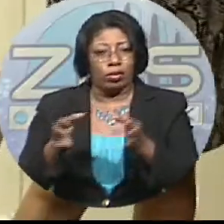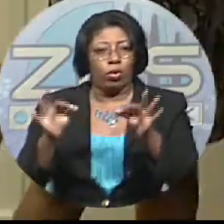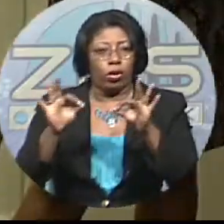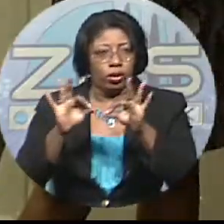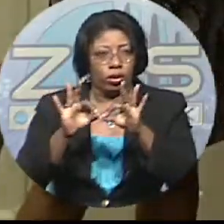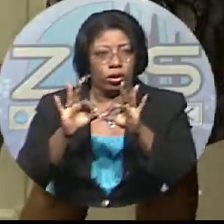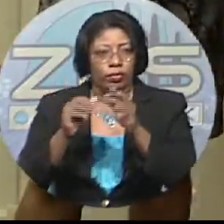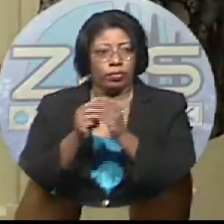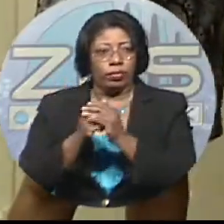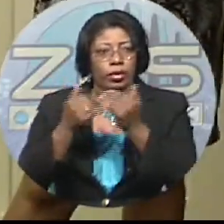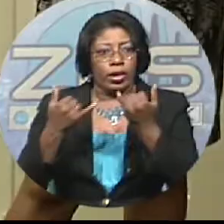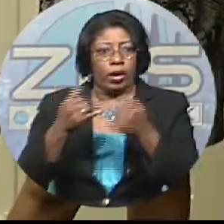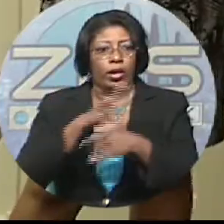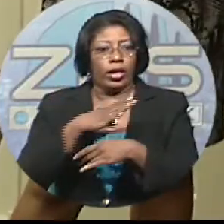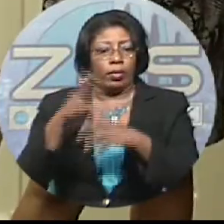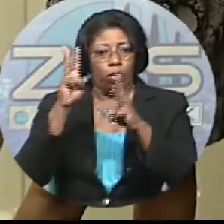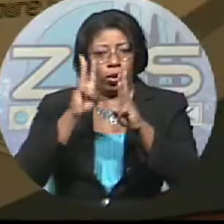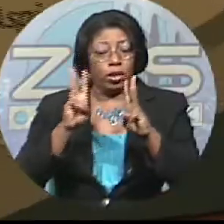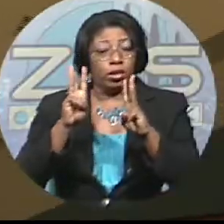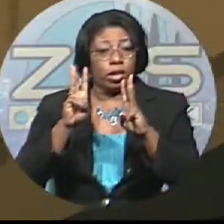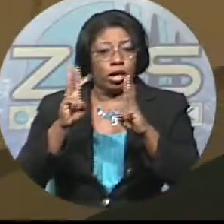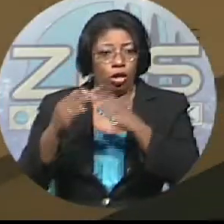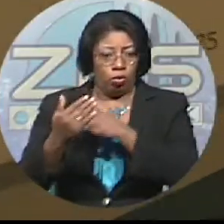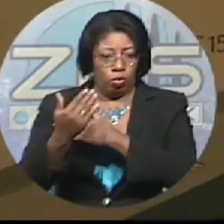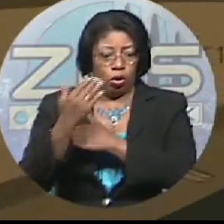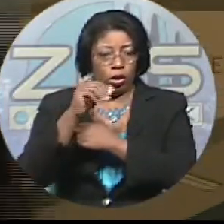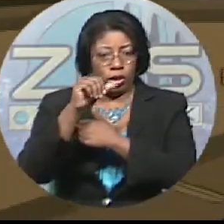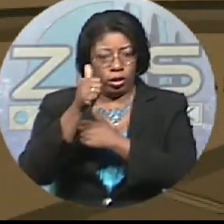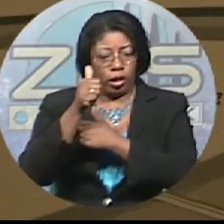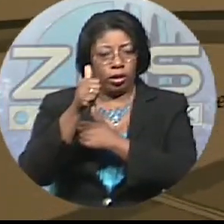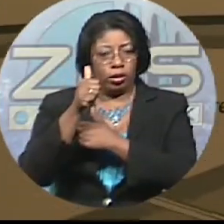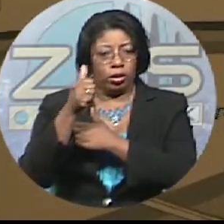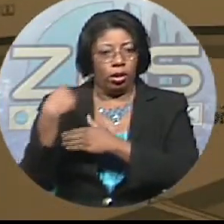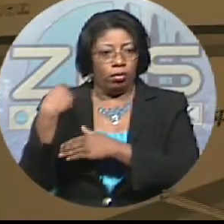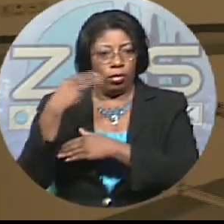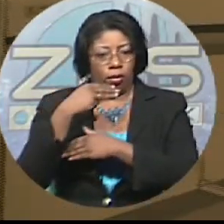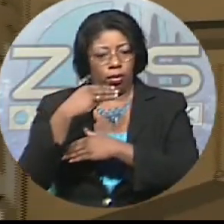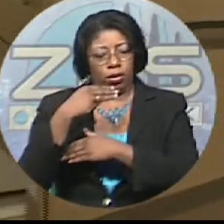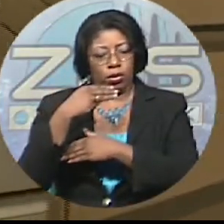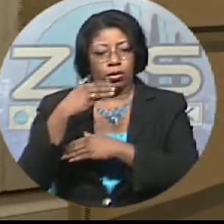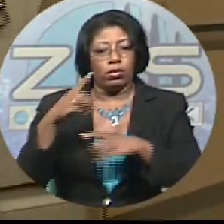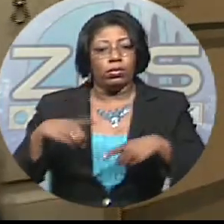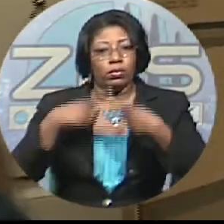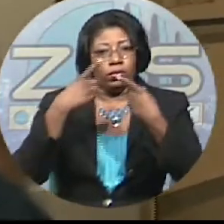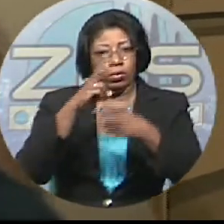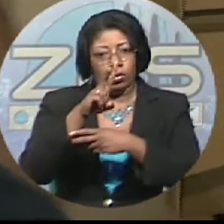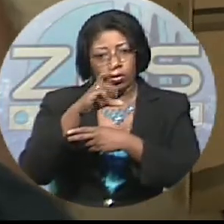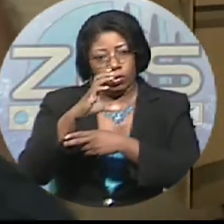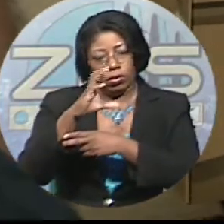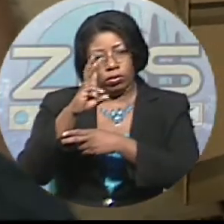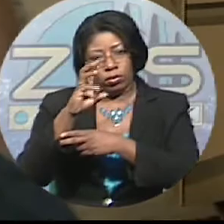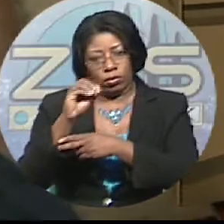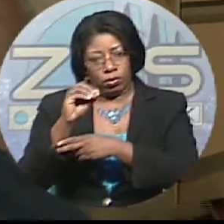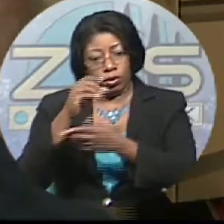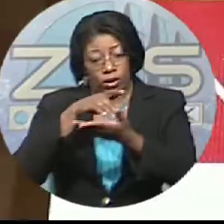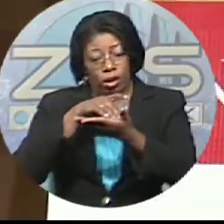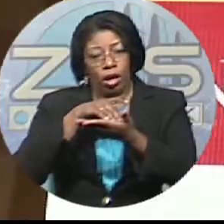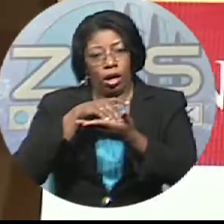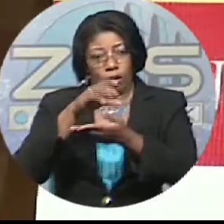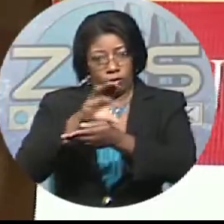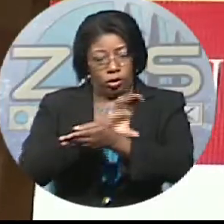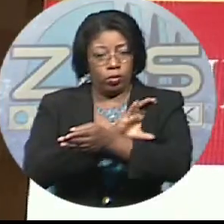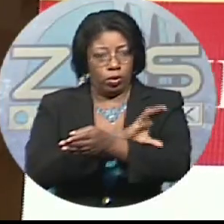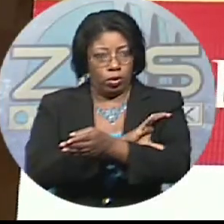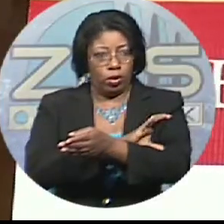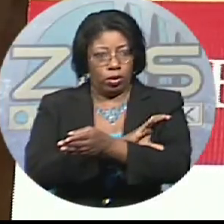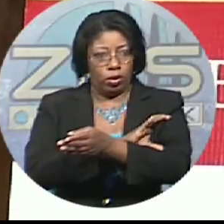conference at Cabinet Wednesday morning, where 10 members of Parliament donated 260 computers valued at $156,000 to